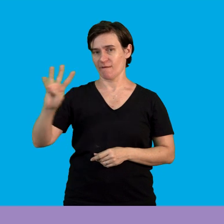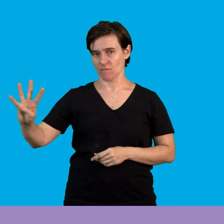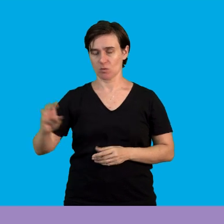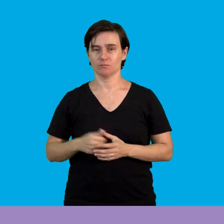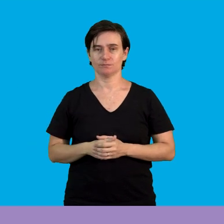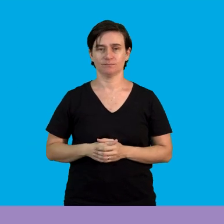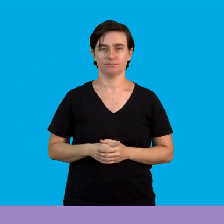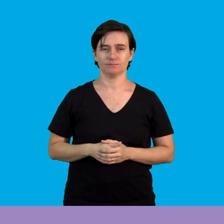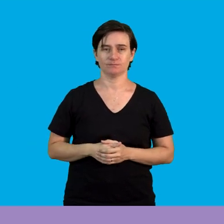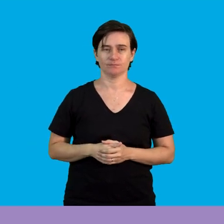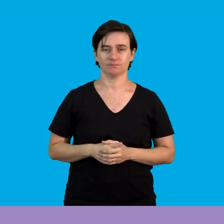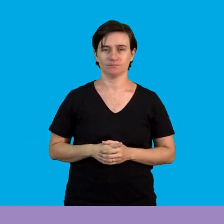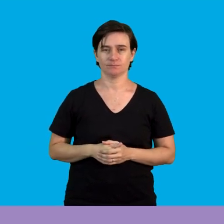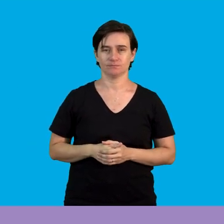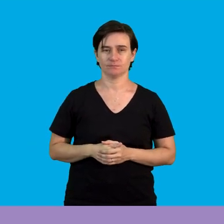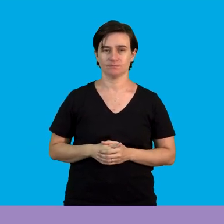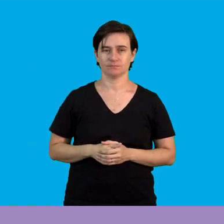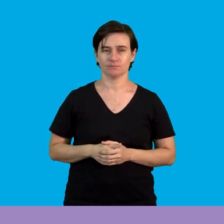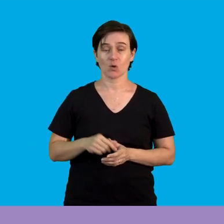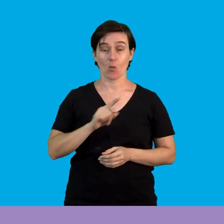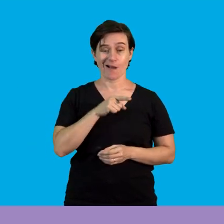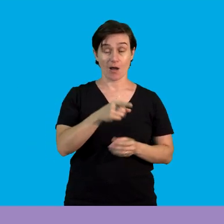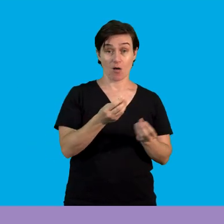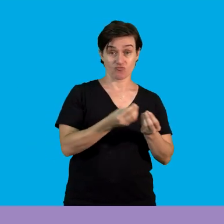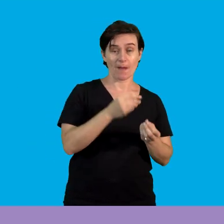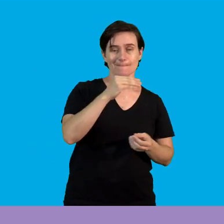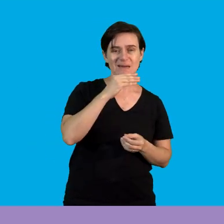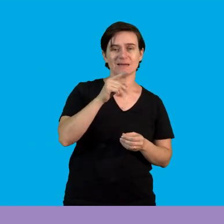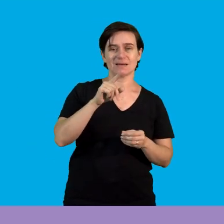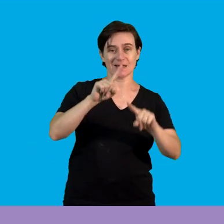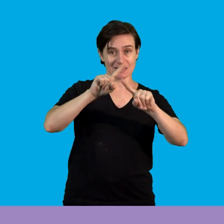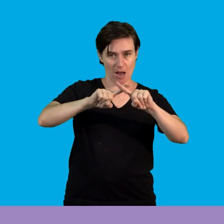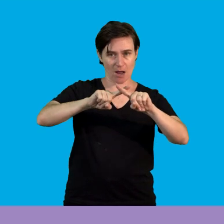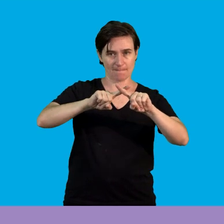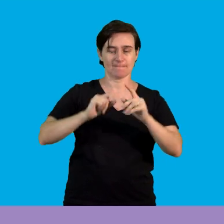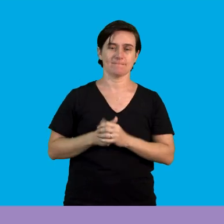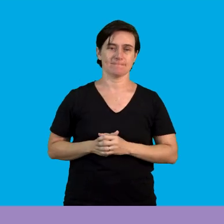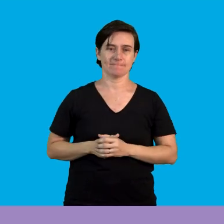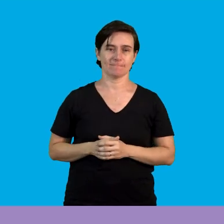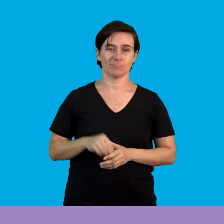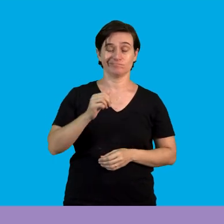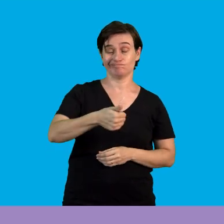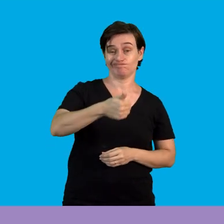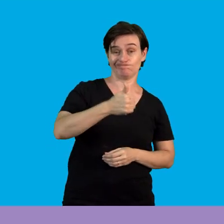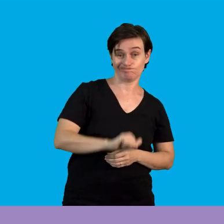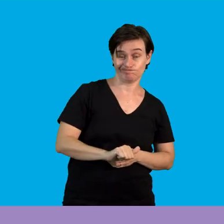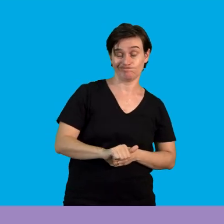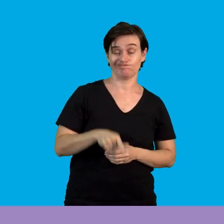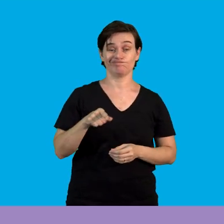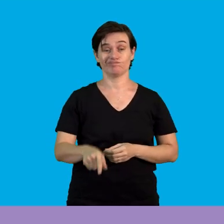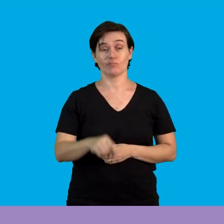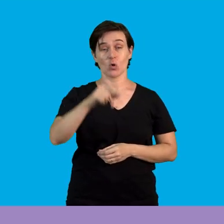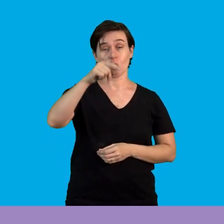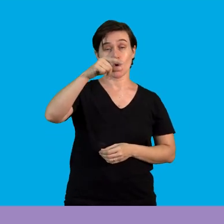with 24, because then product comes from multiplication. And then the next one is